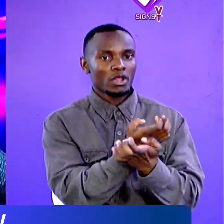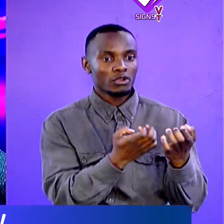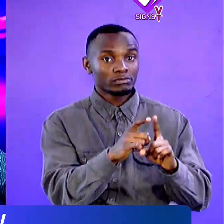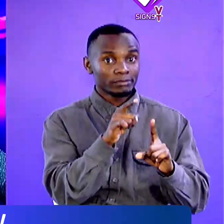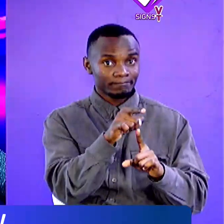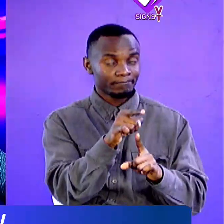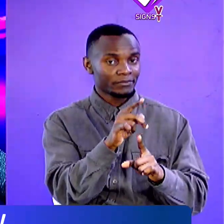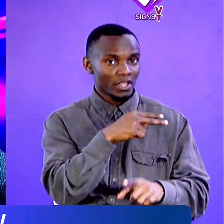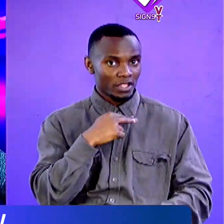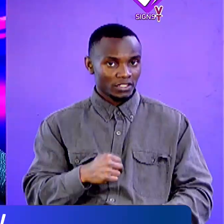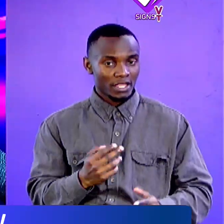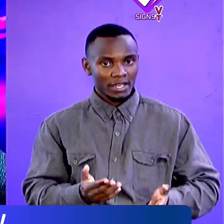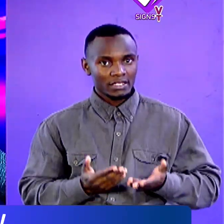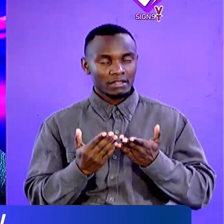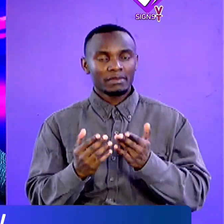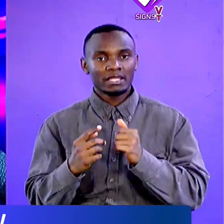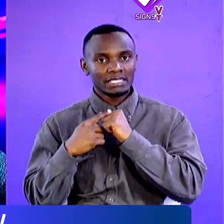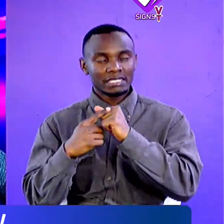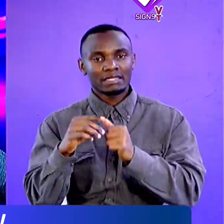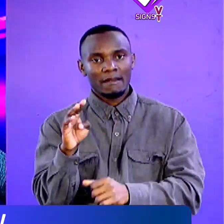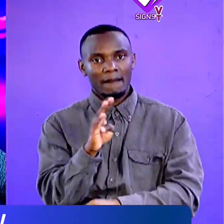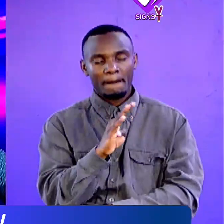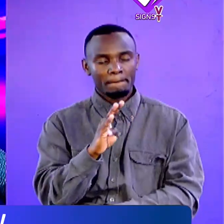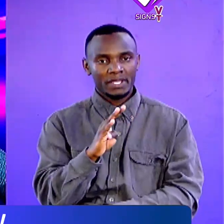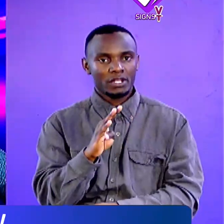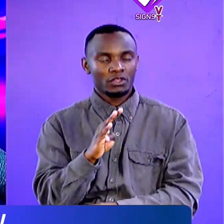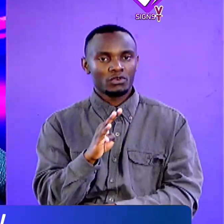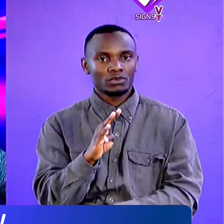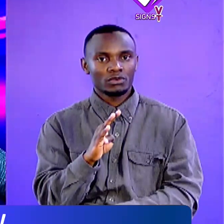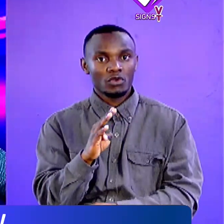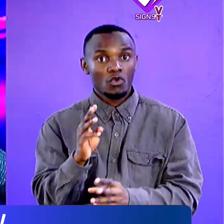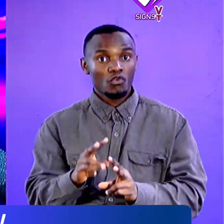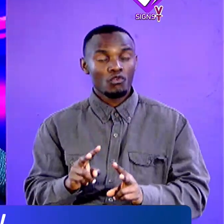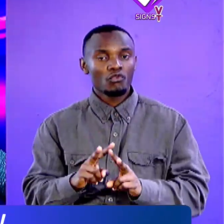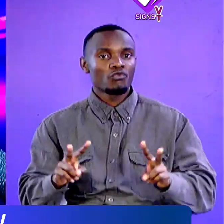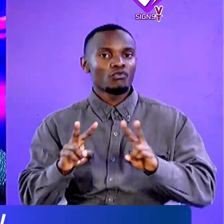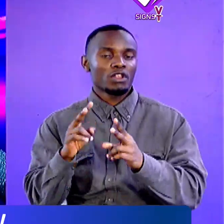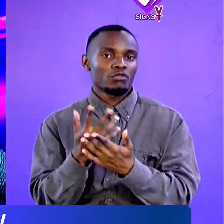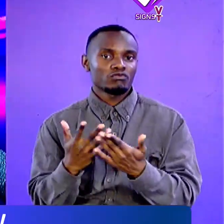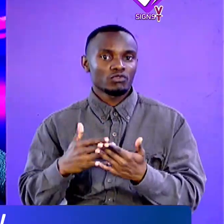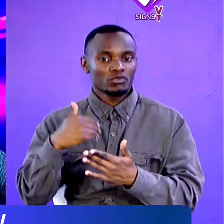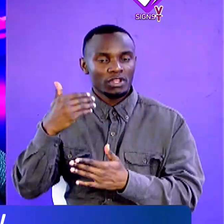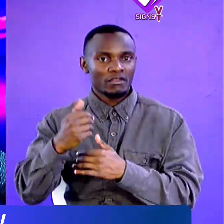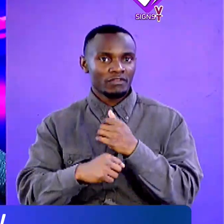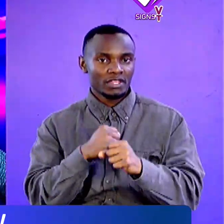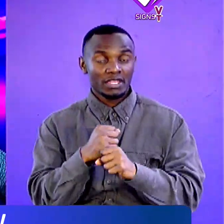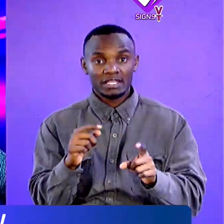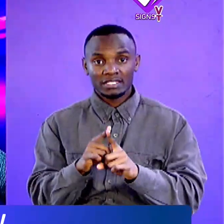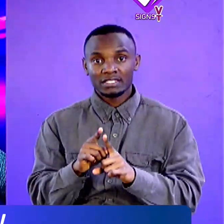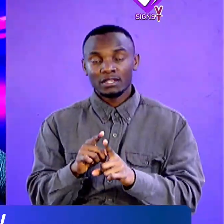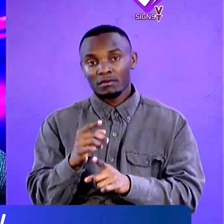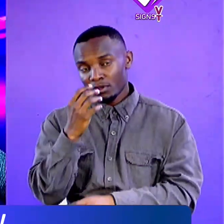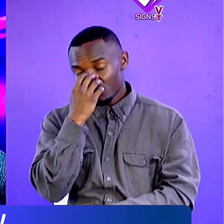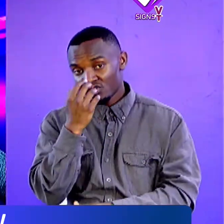600 billion worth of goods to Kenya annually. Now, Ruto acknowledged that the growing economic relationship with China